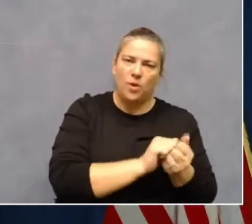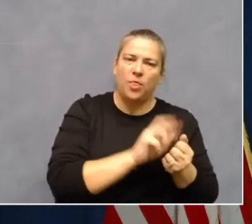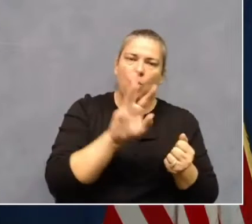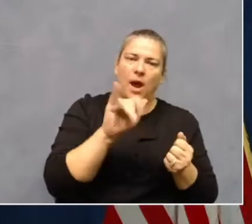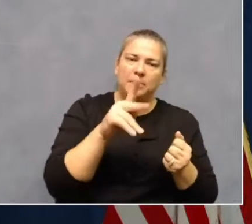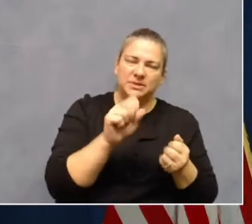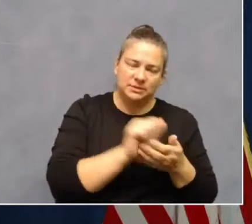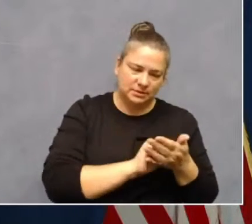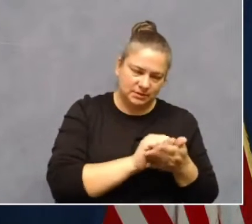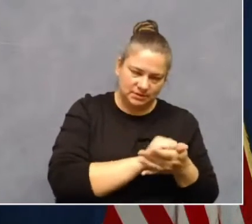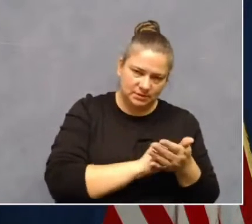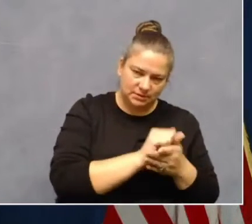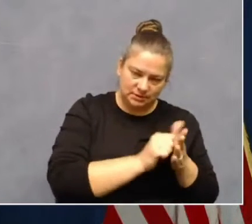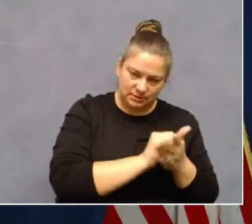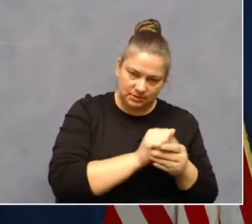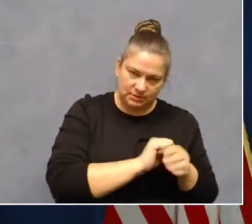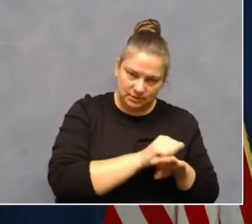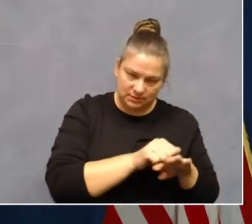But